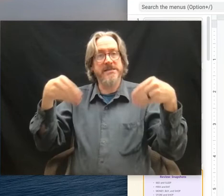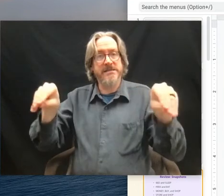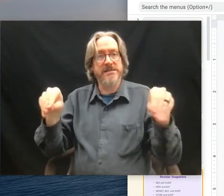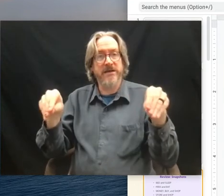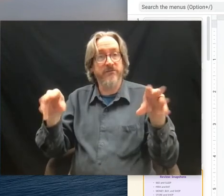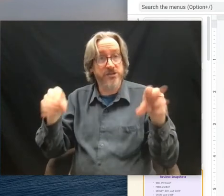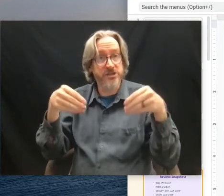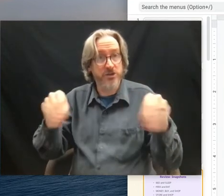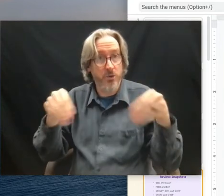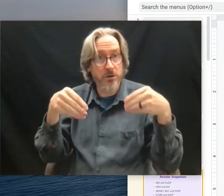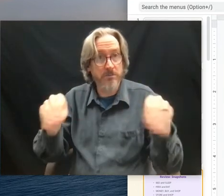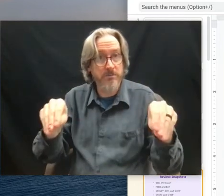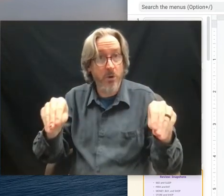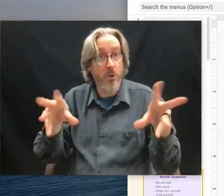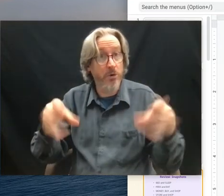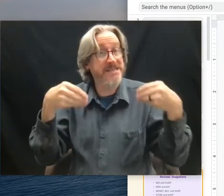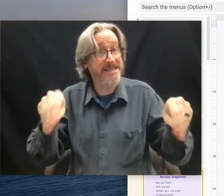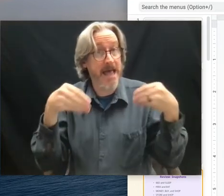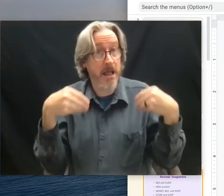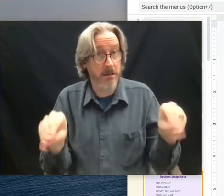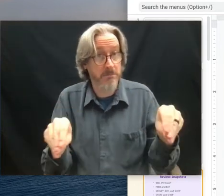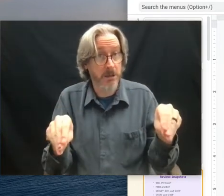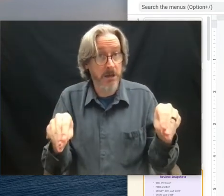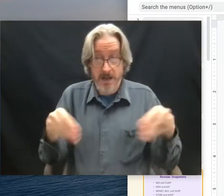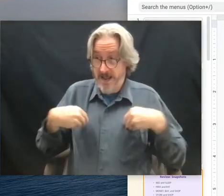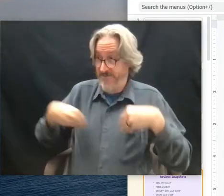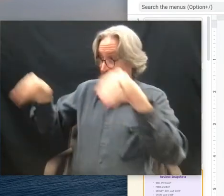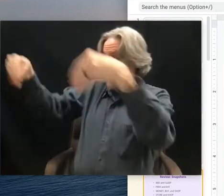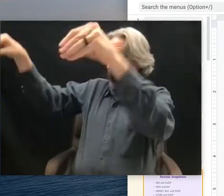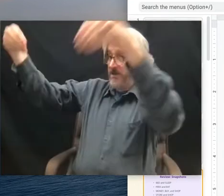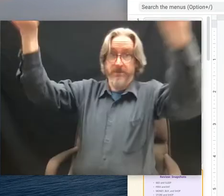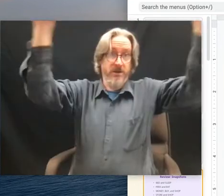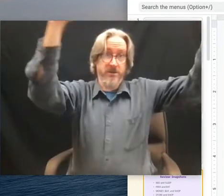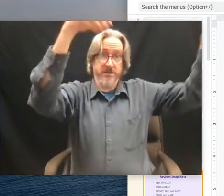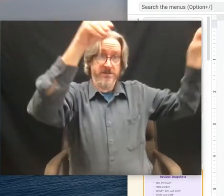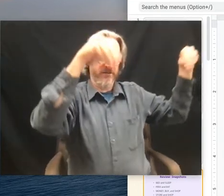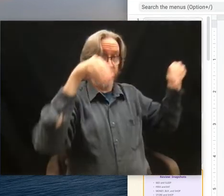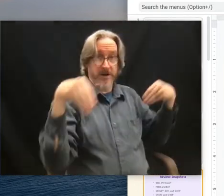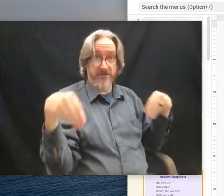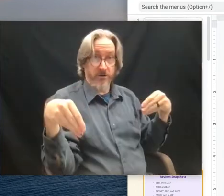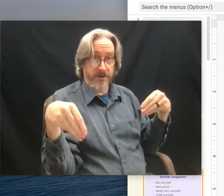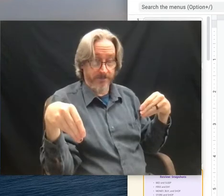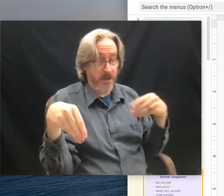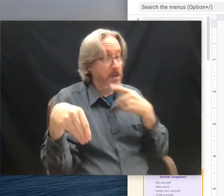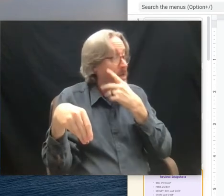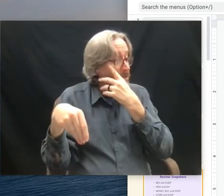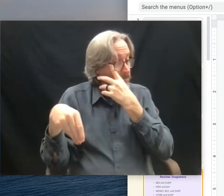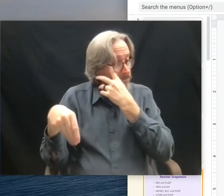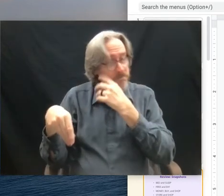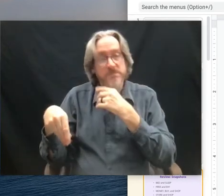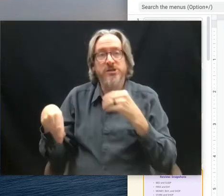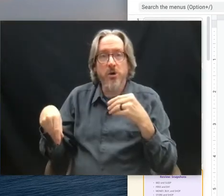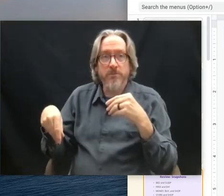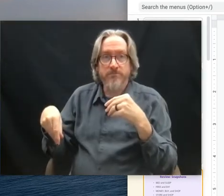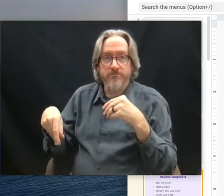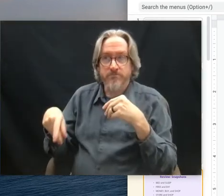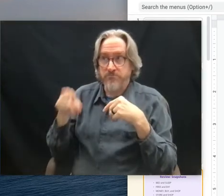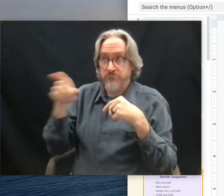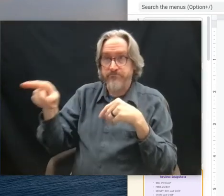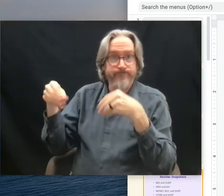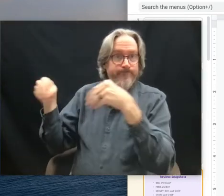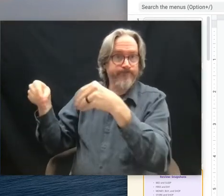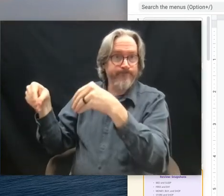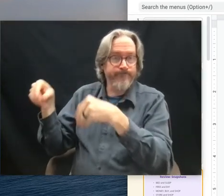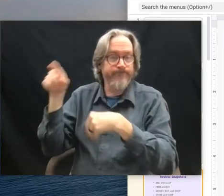technically, this is the sign for store or sell. I've got something, anybody want this? Give me money for it, right? So